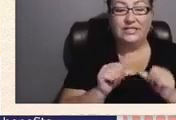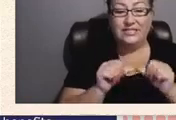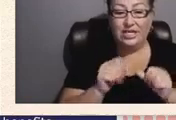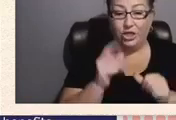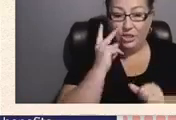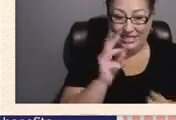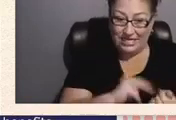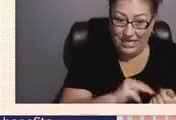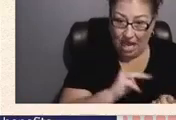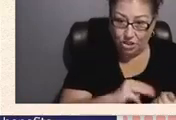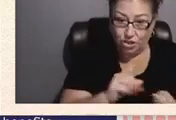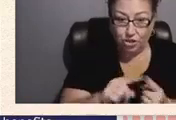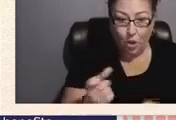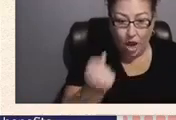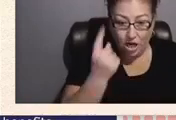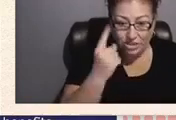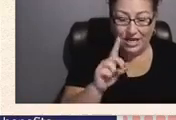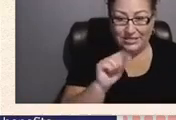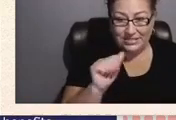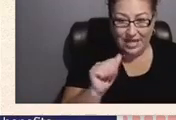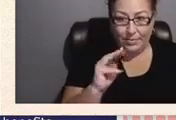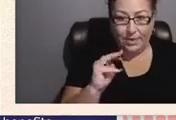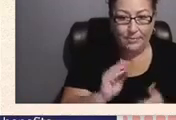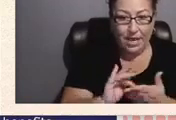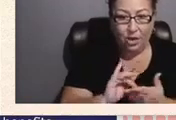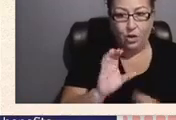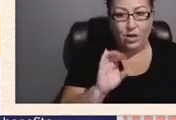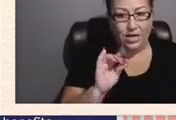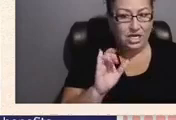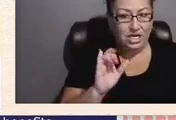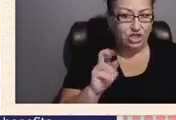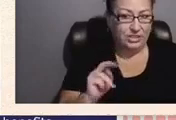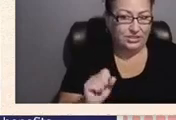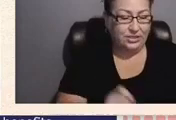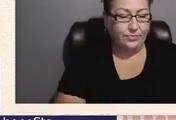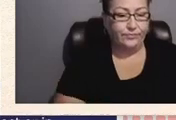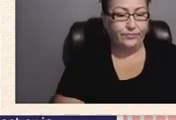to understand disabling conditions.